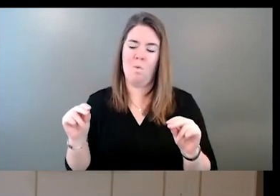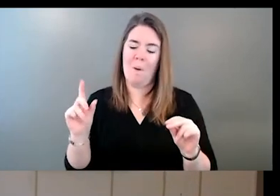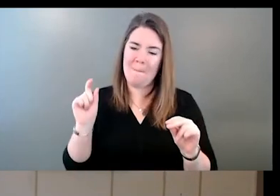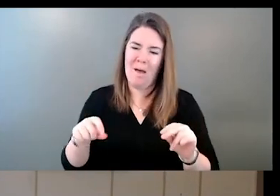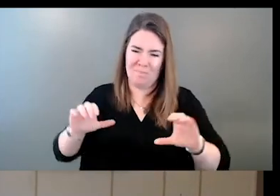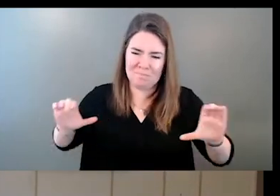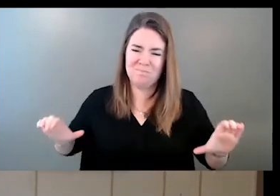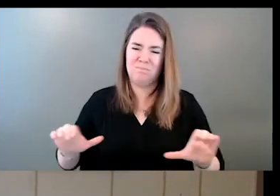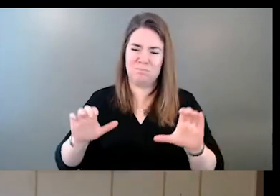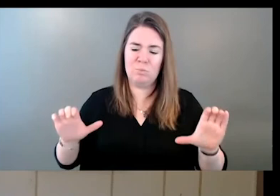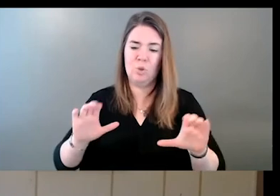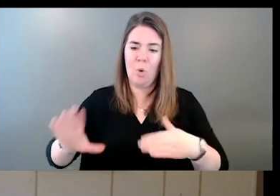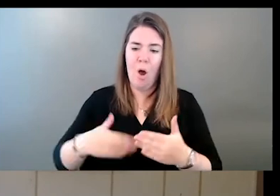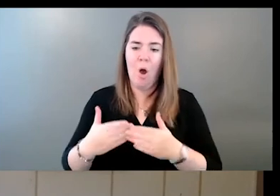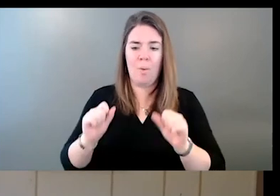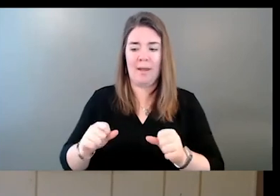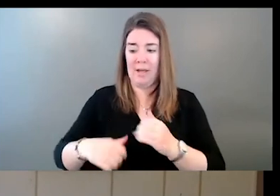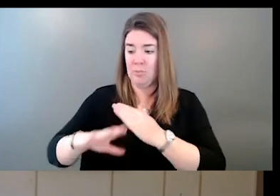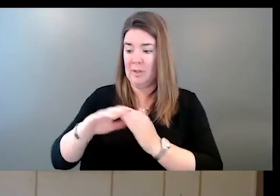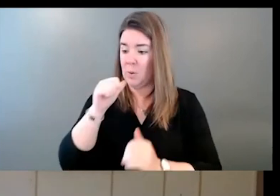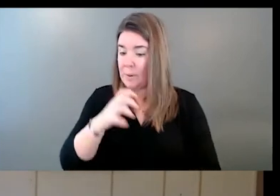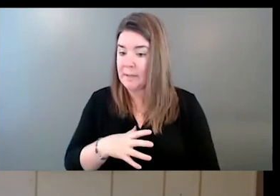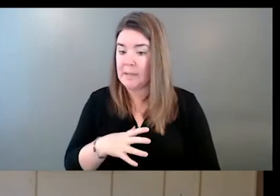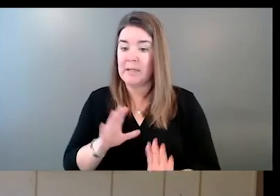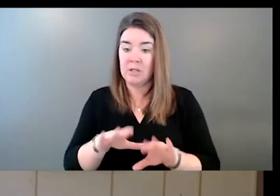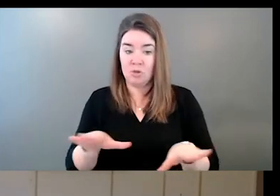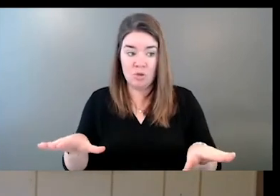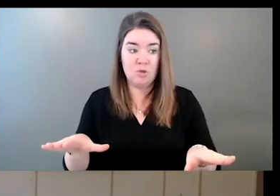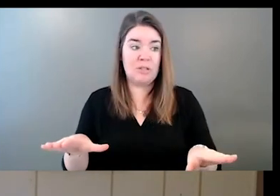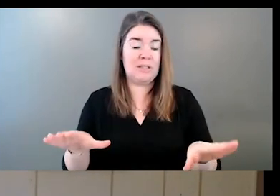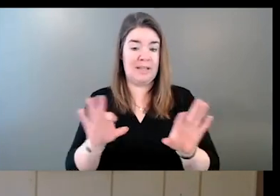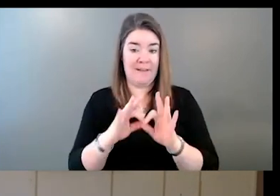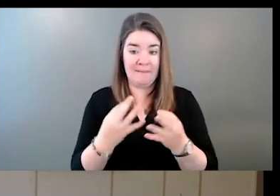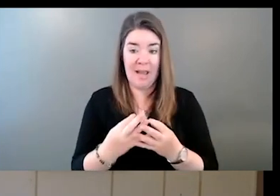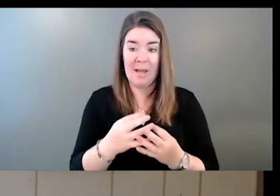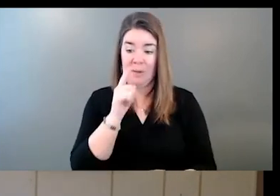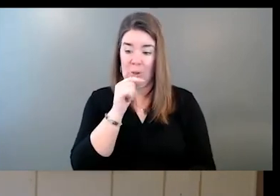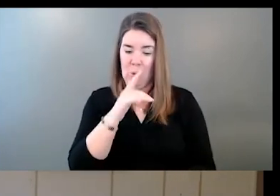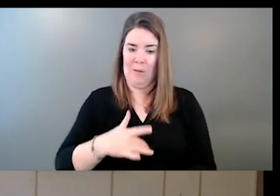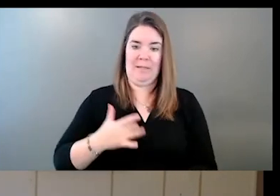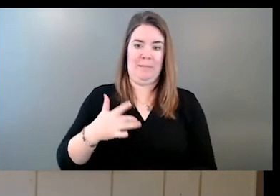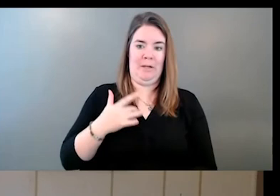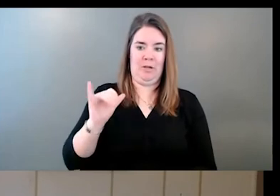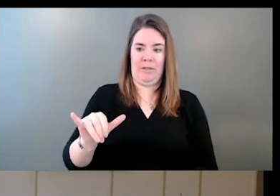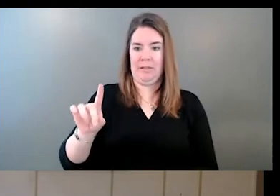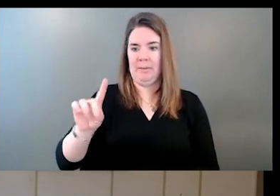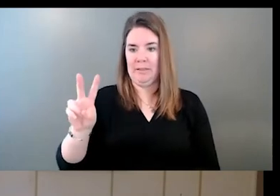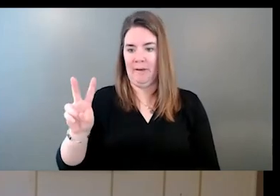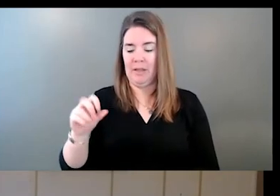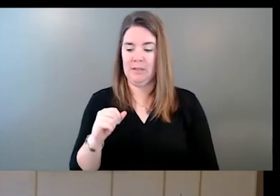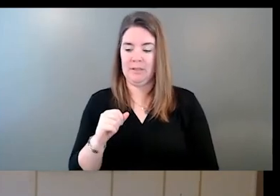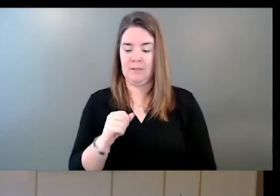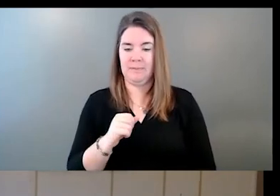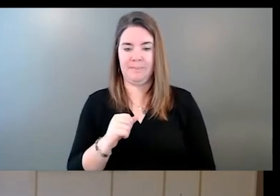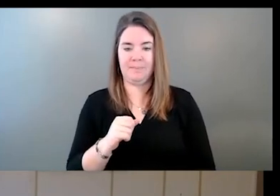we can to protect women, children, and family members who are victimized by domestic violence and the perpetrators of